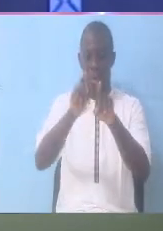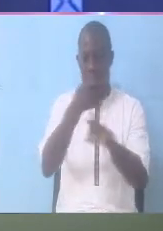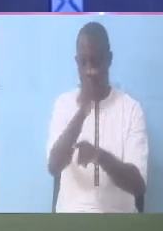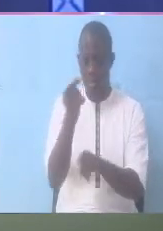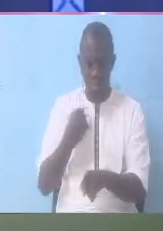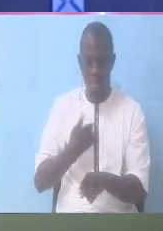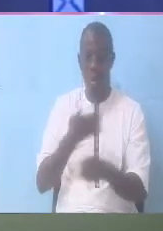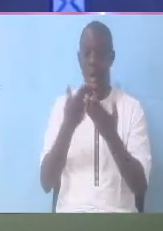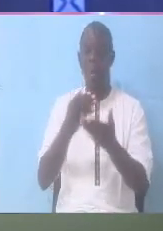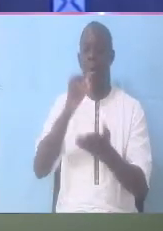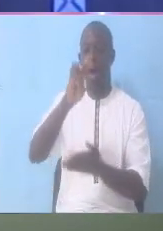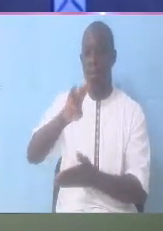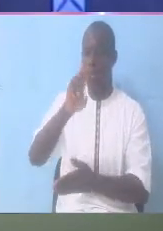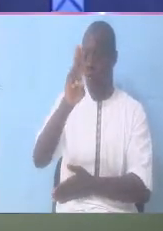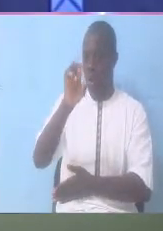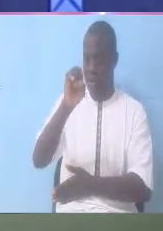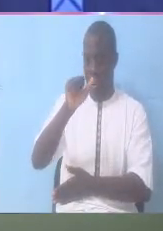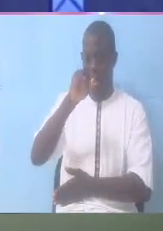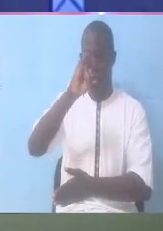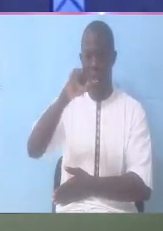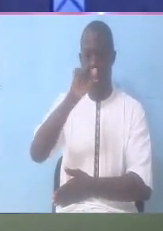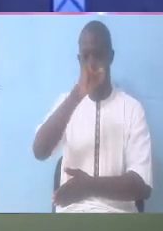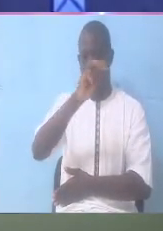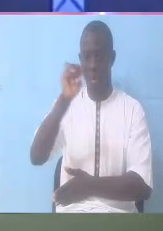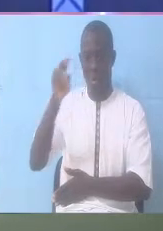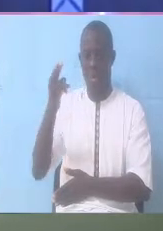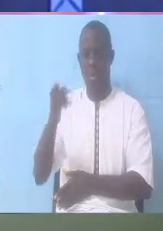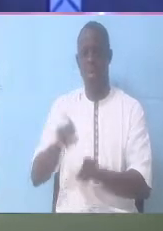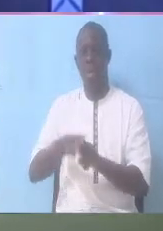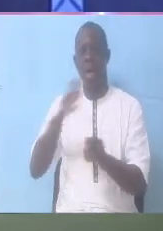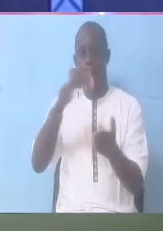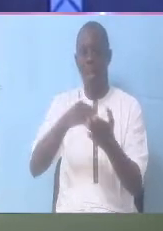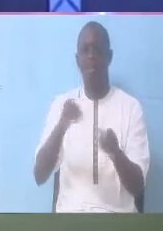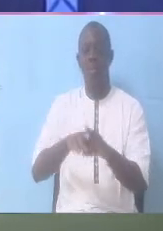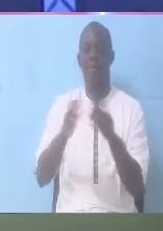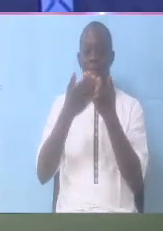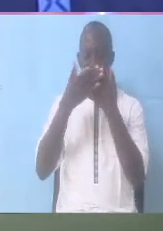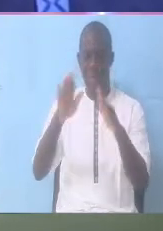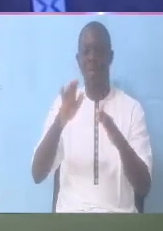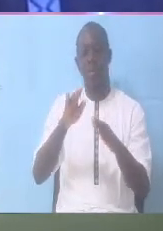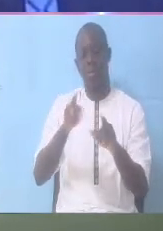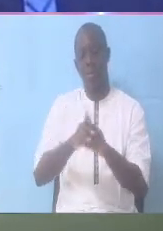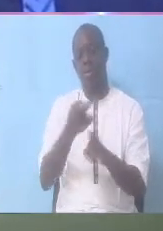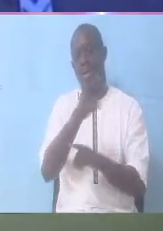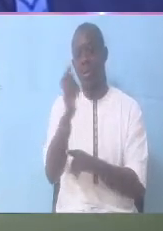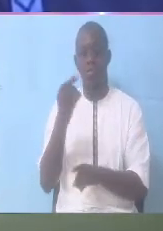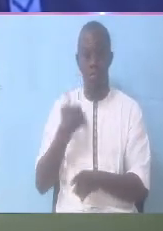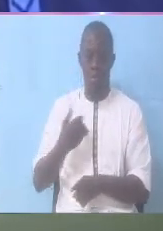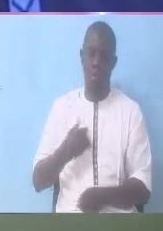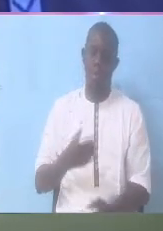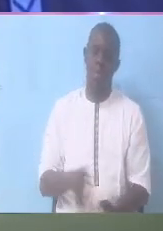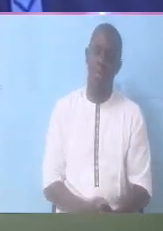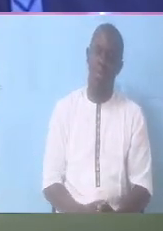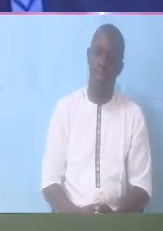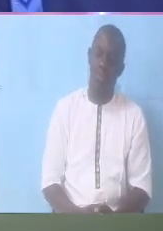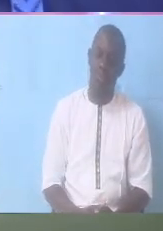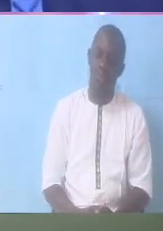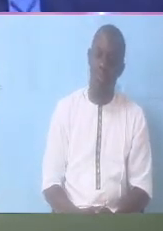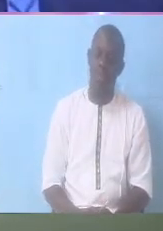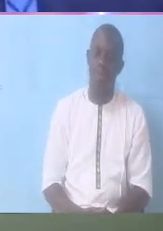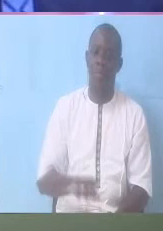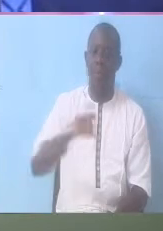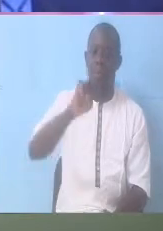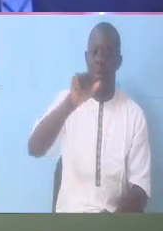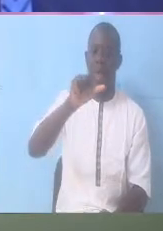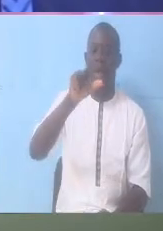Yo adum nata musaja menata kafoko inyanta molu finish la ke turobang wala mke laba.